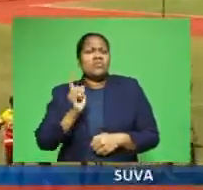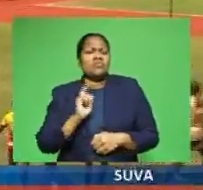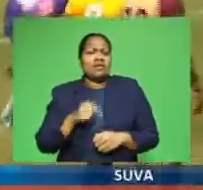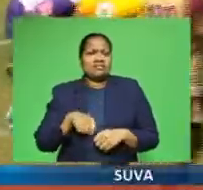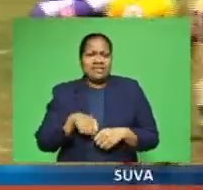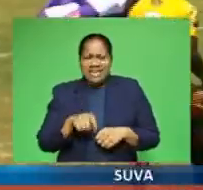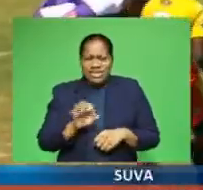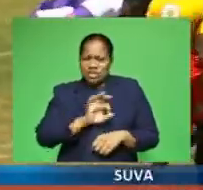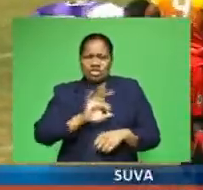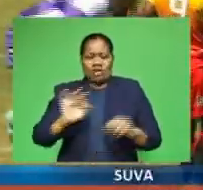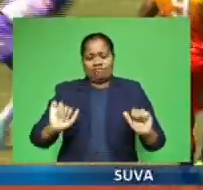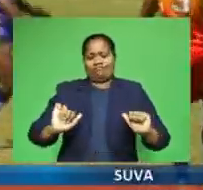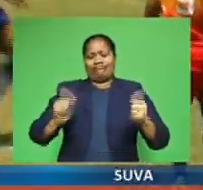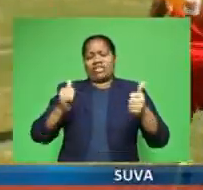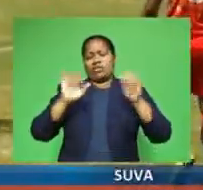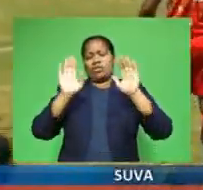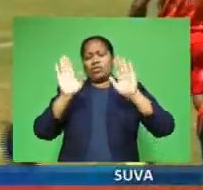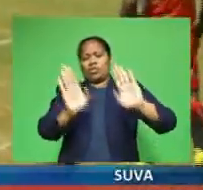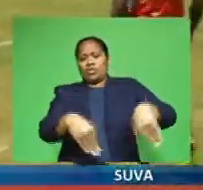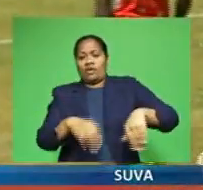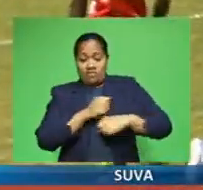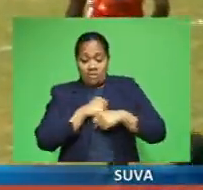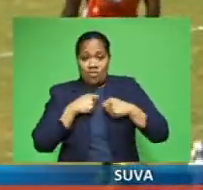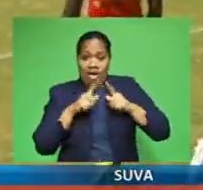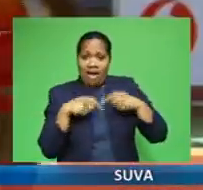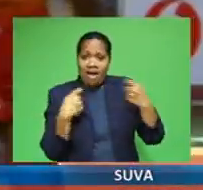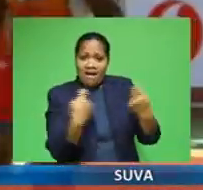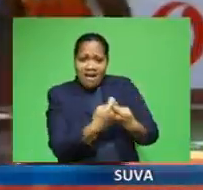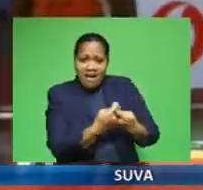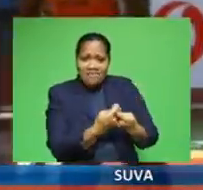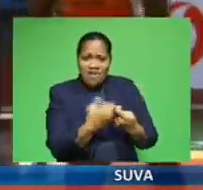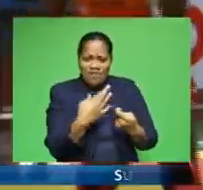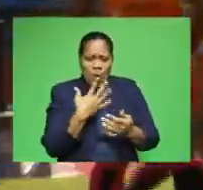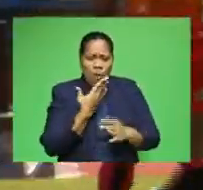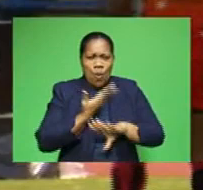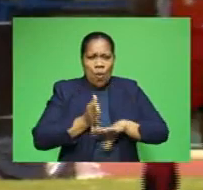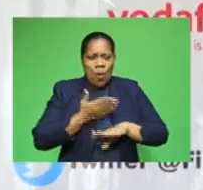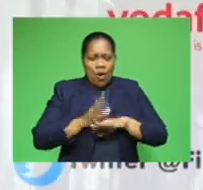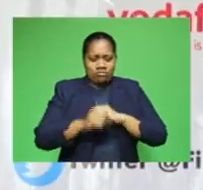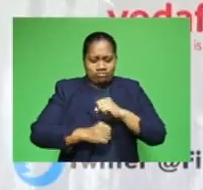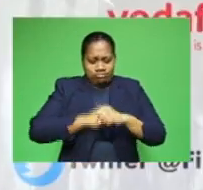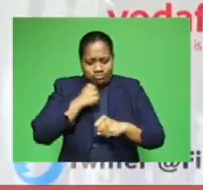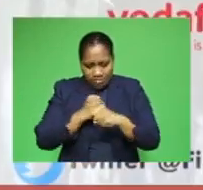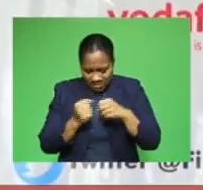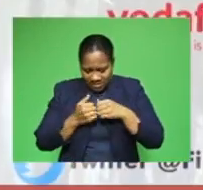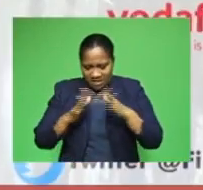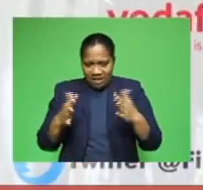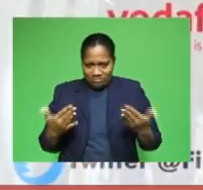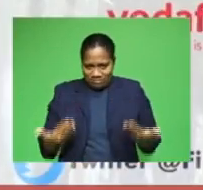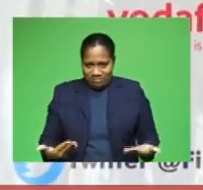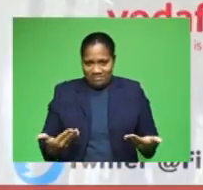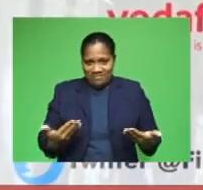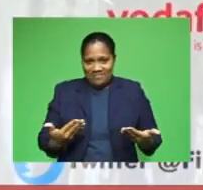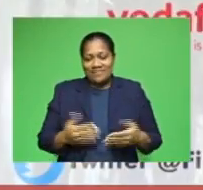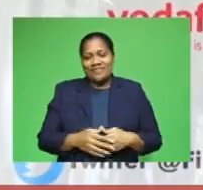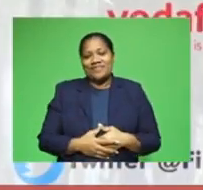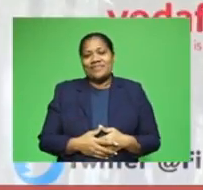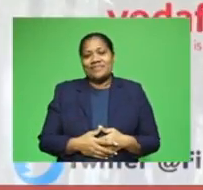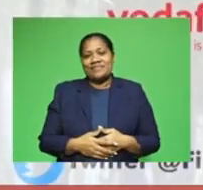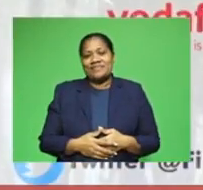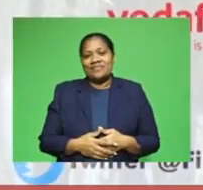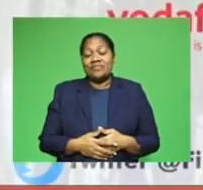It's not the end of the road for our Silktails as the groundwork for the new season starts now. Make sure that they're